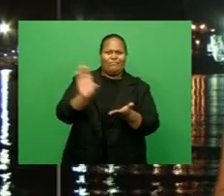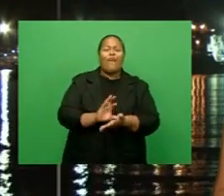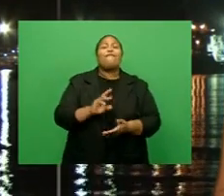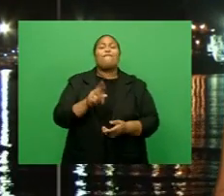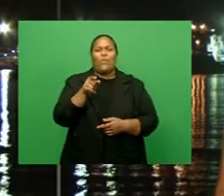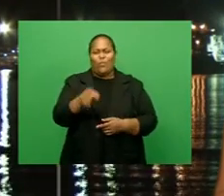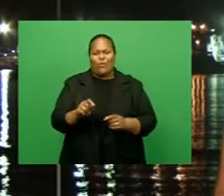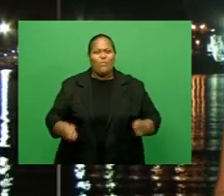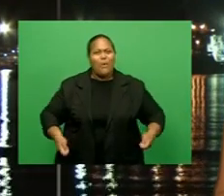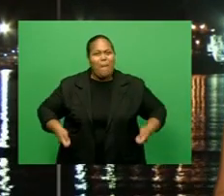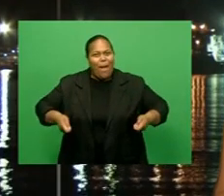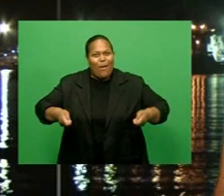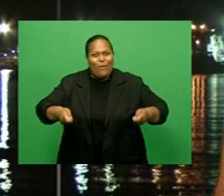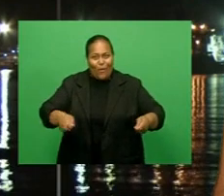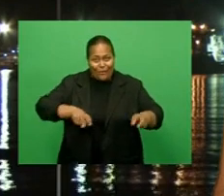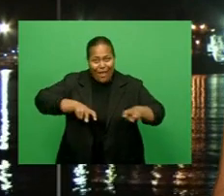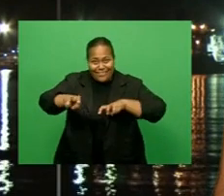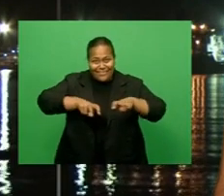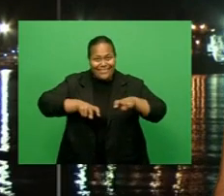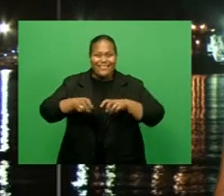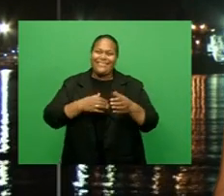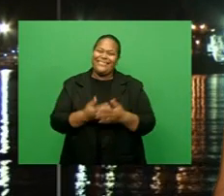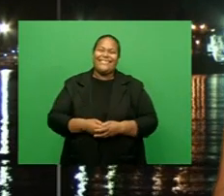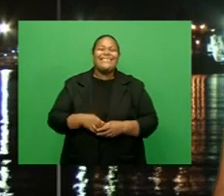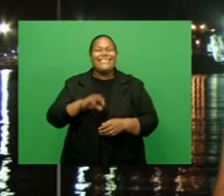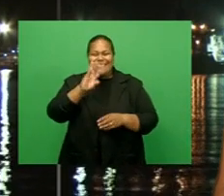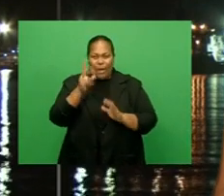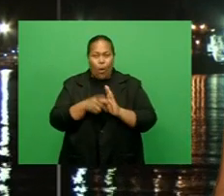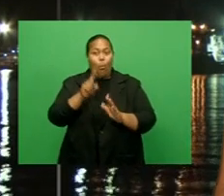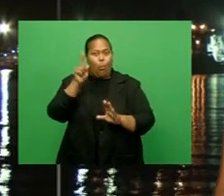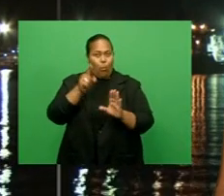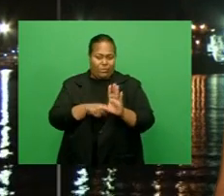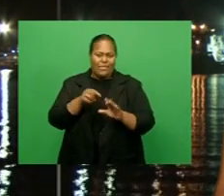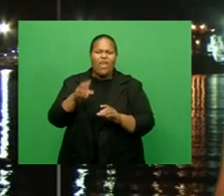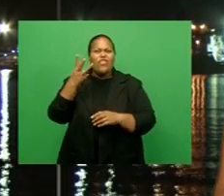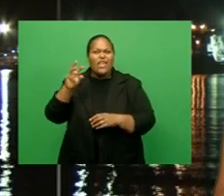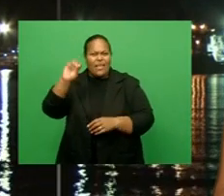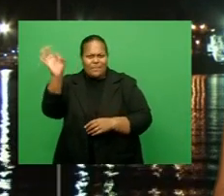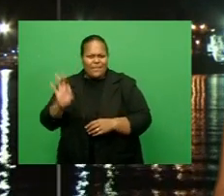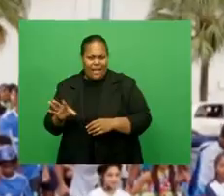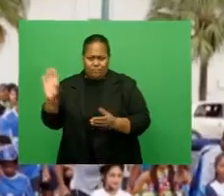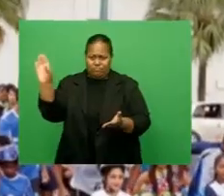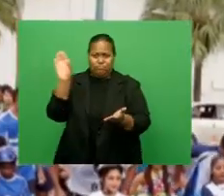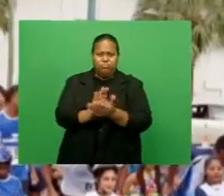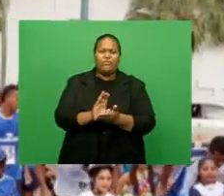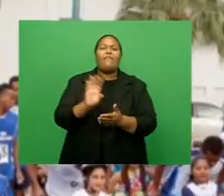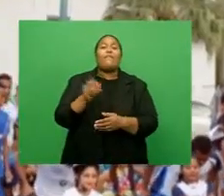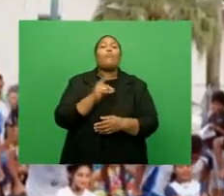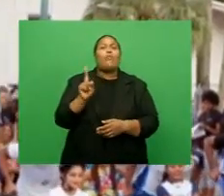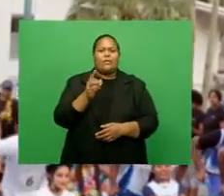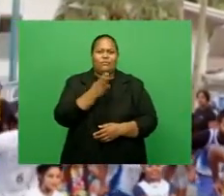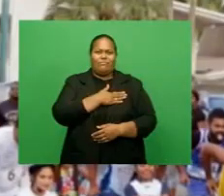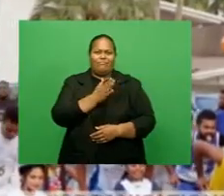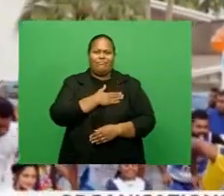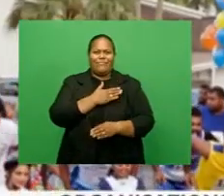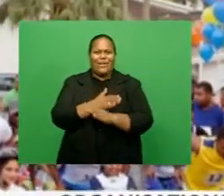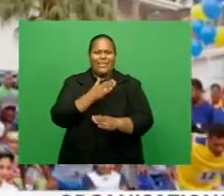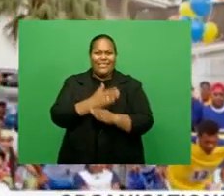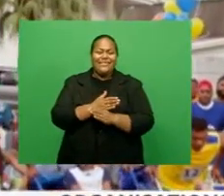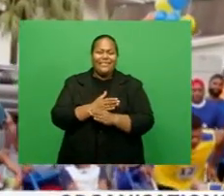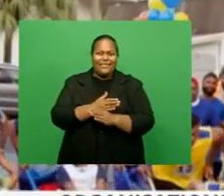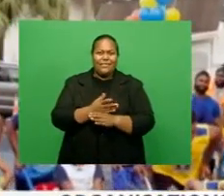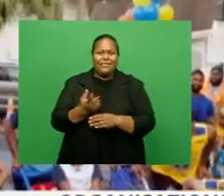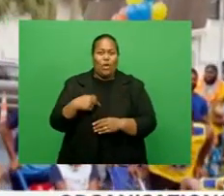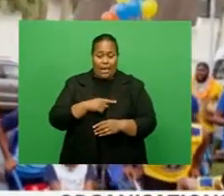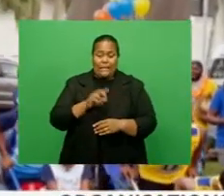of the funds for the organization comes from annual charity work and fundraising events. Chief Executive Sureni Pereira says sustaining